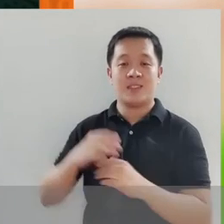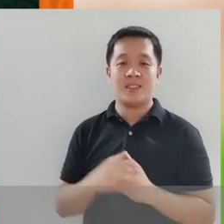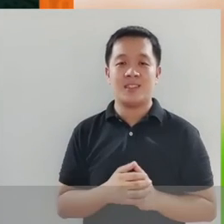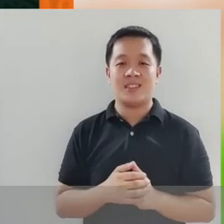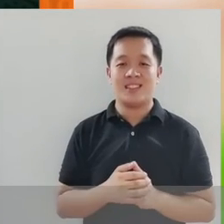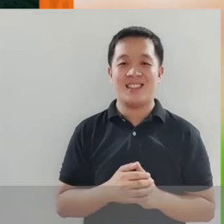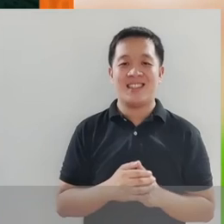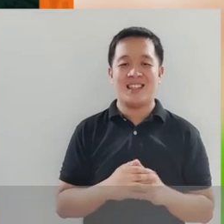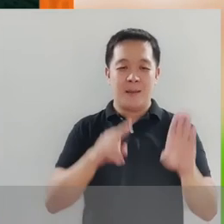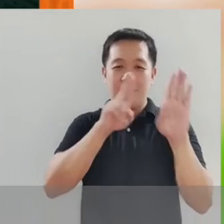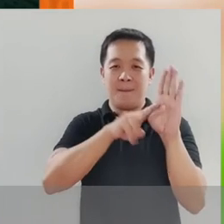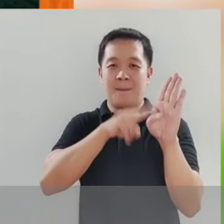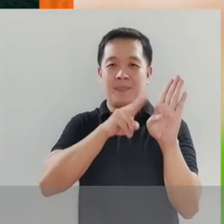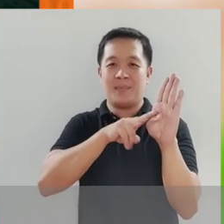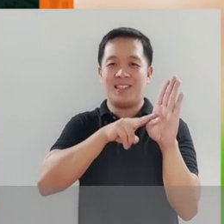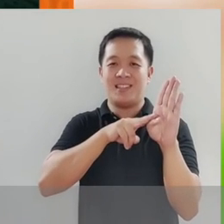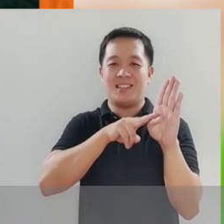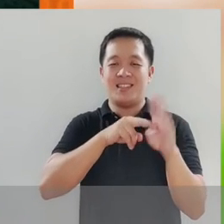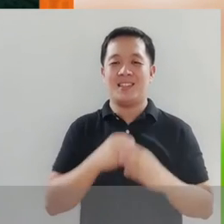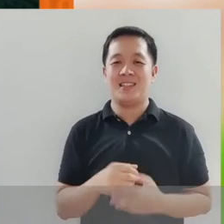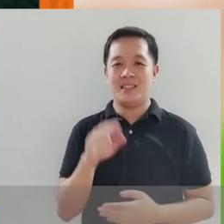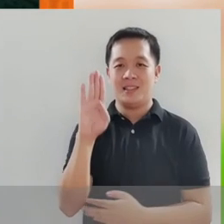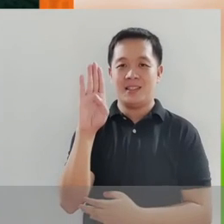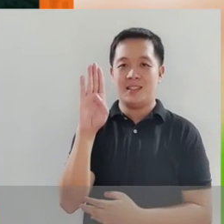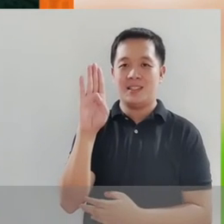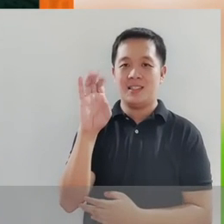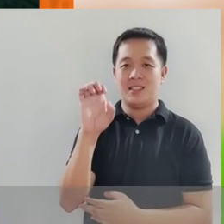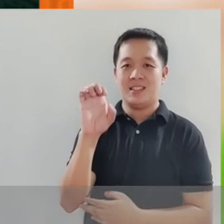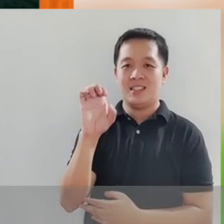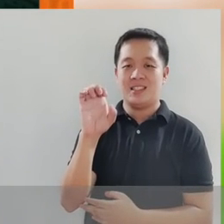Bench is correct.